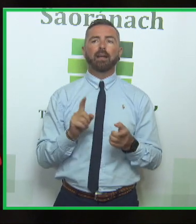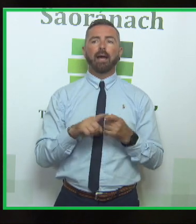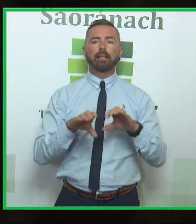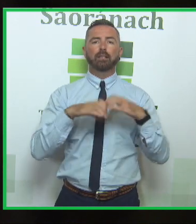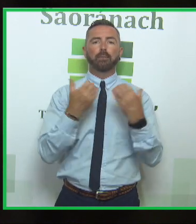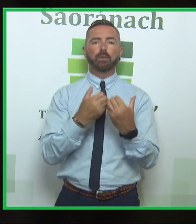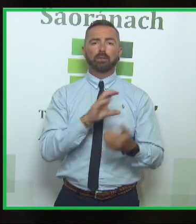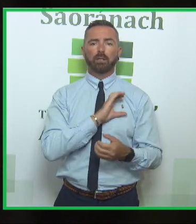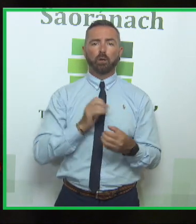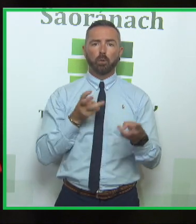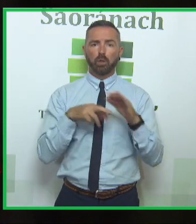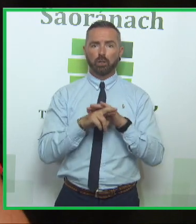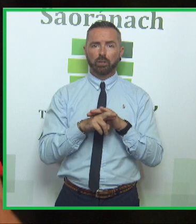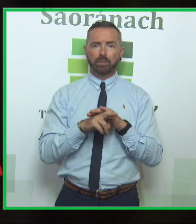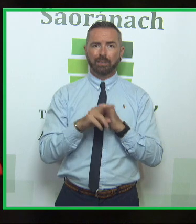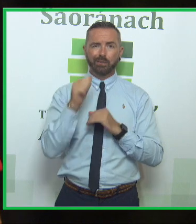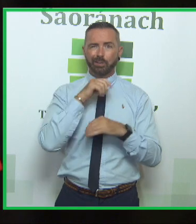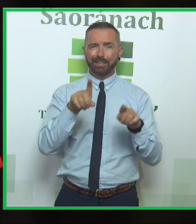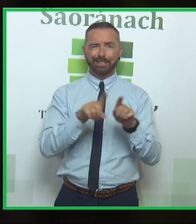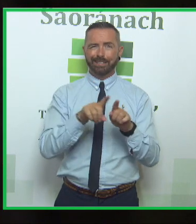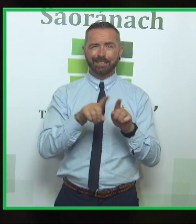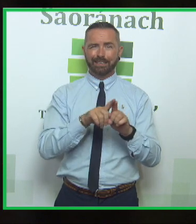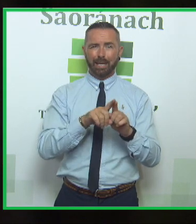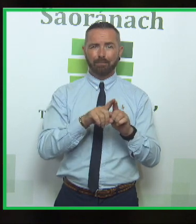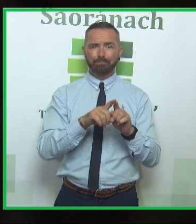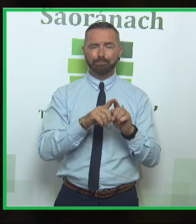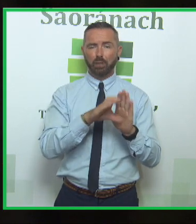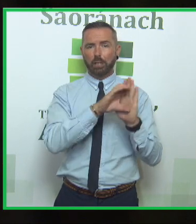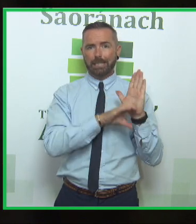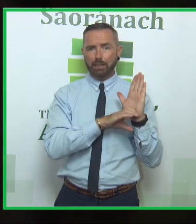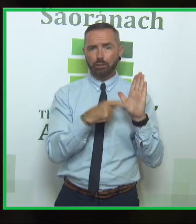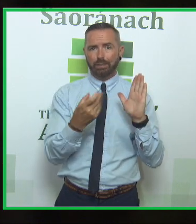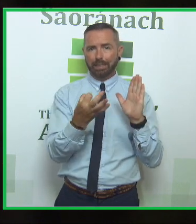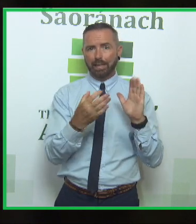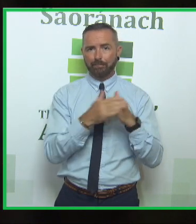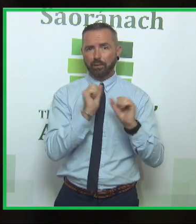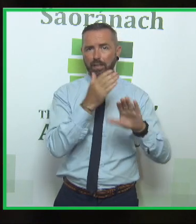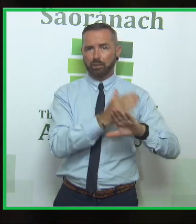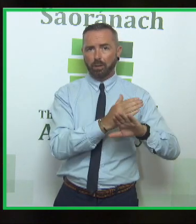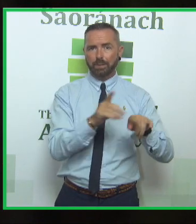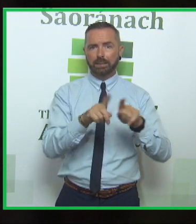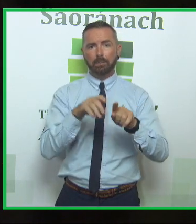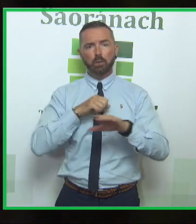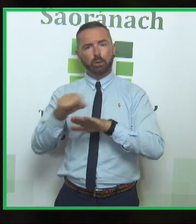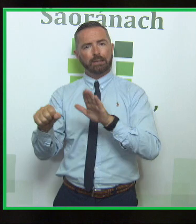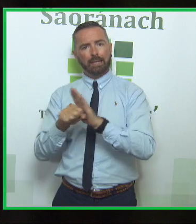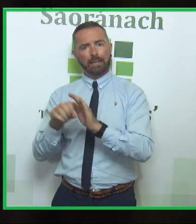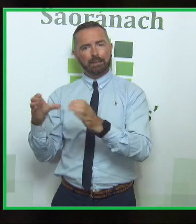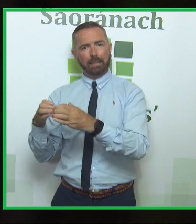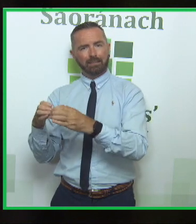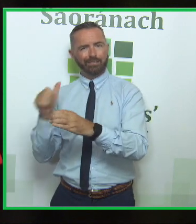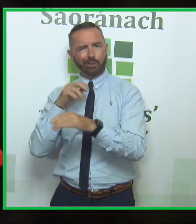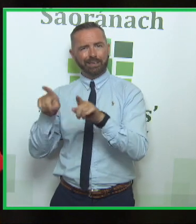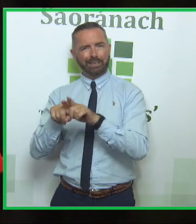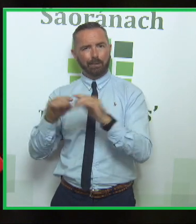don't get the same conditions as their colleagues who are doing similar jobs in the state sector. And that's a real issue. And I